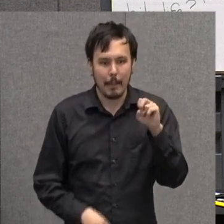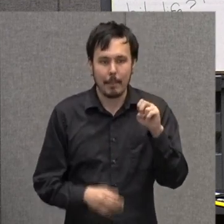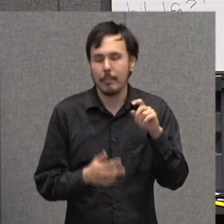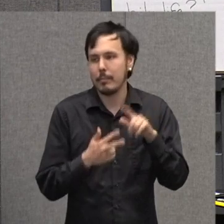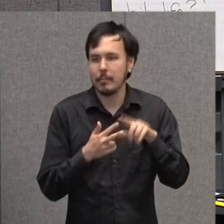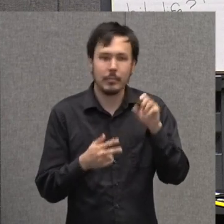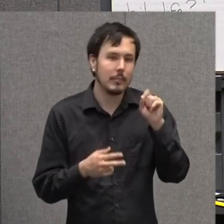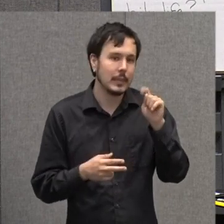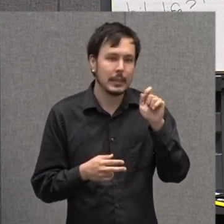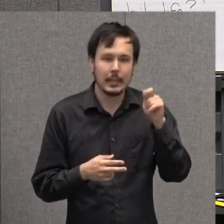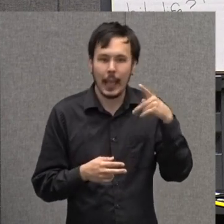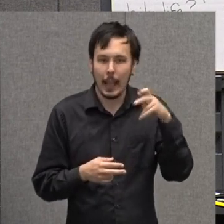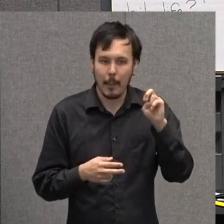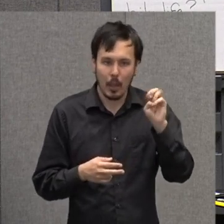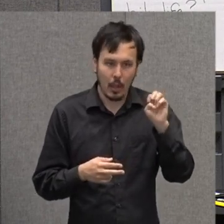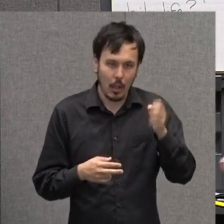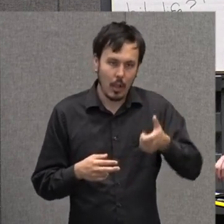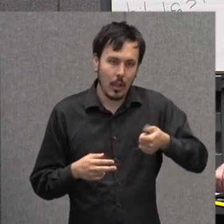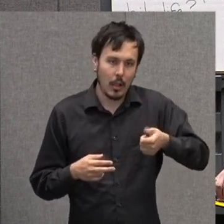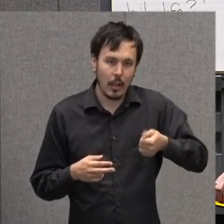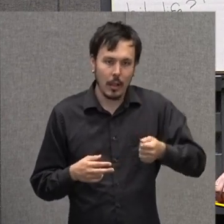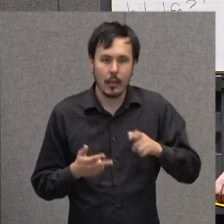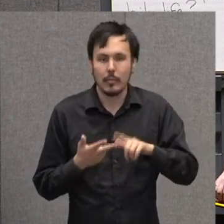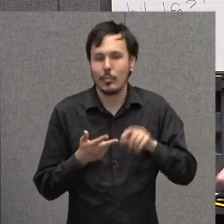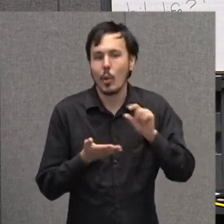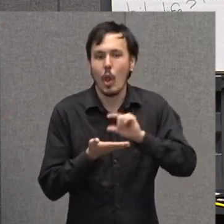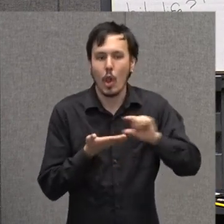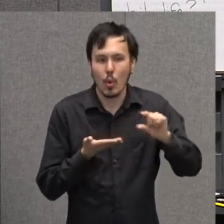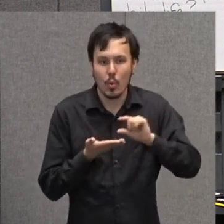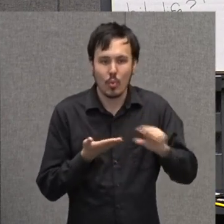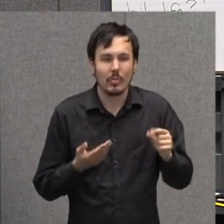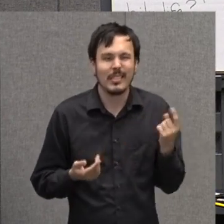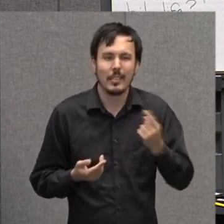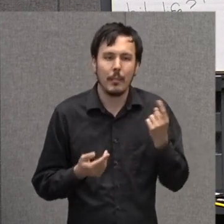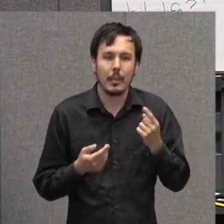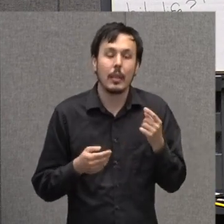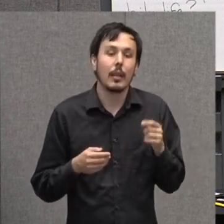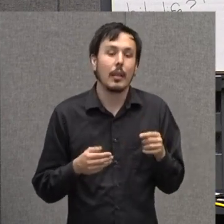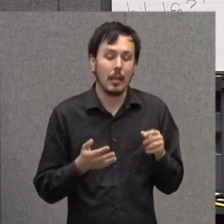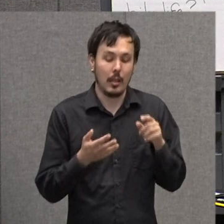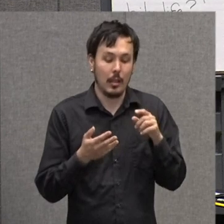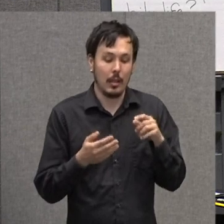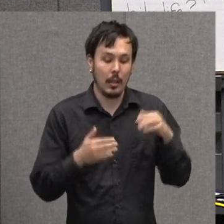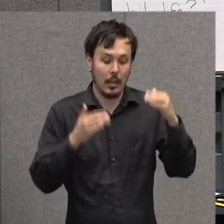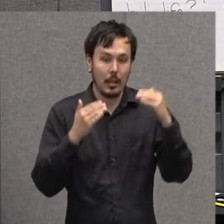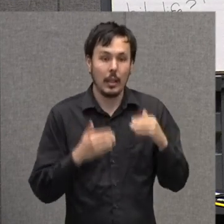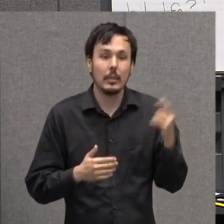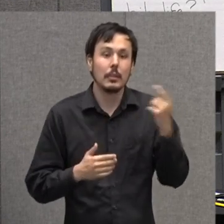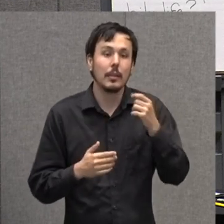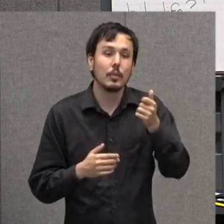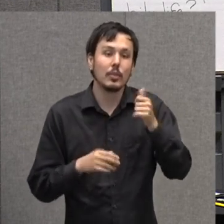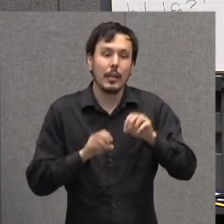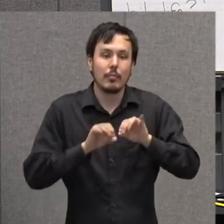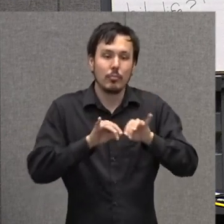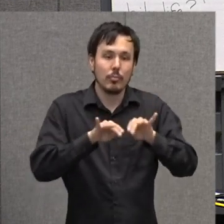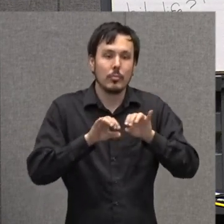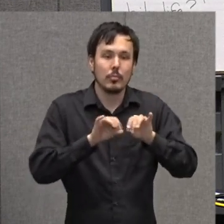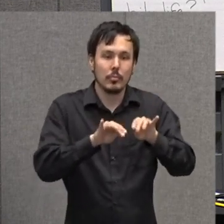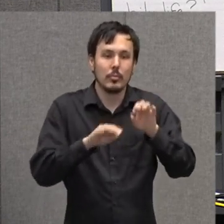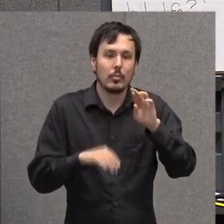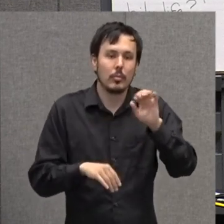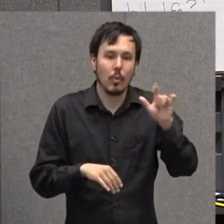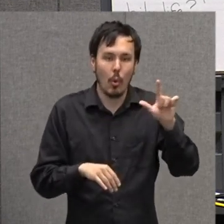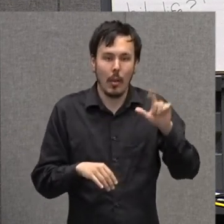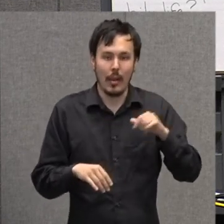or your glue, okay? And you're going to need something to roll around. So I'm going to use this nice big chubby pencil. I like these